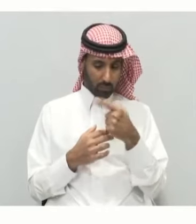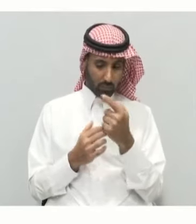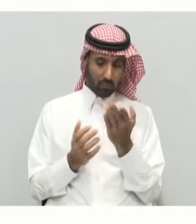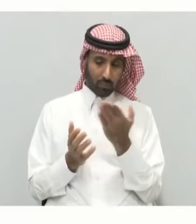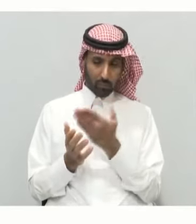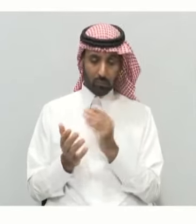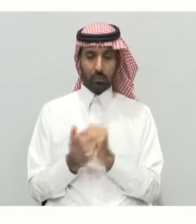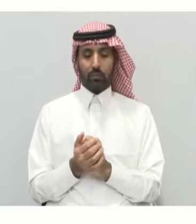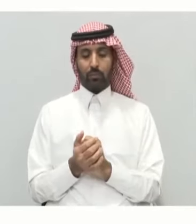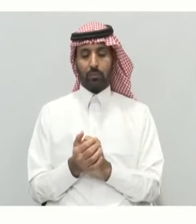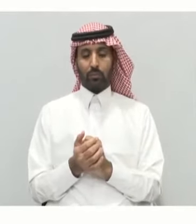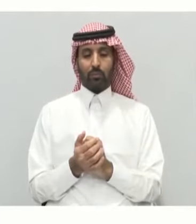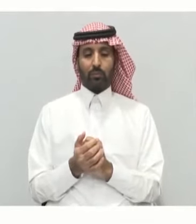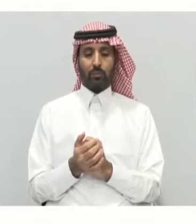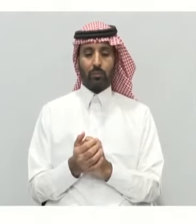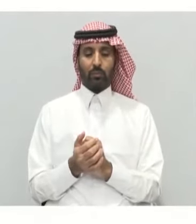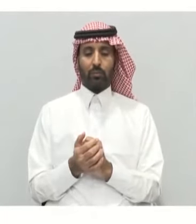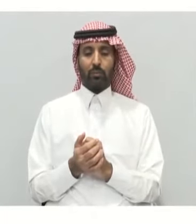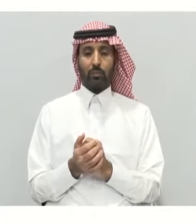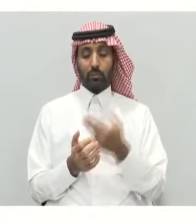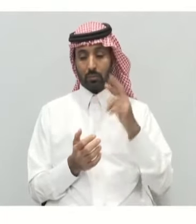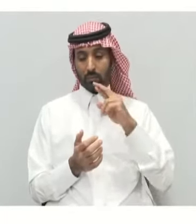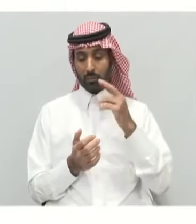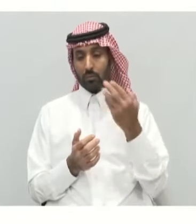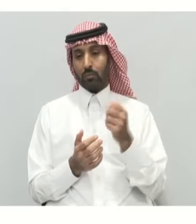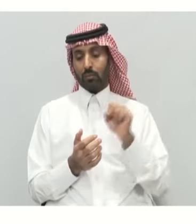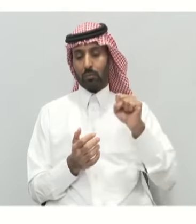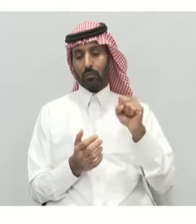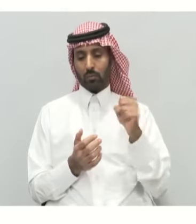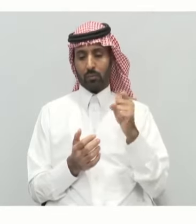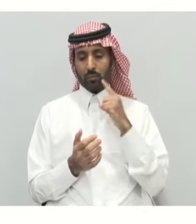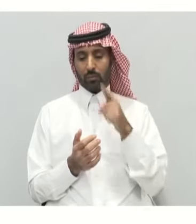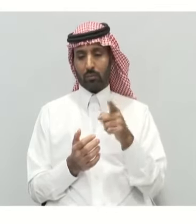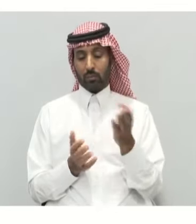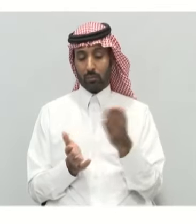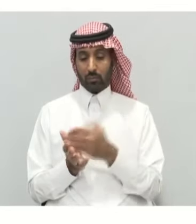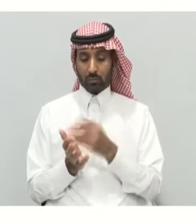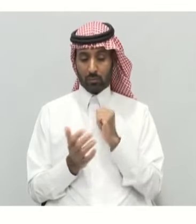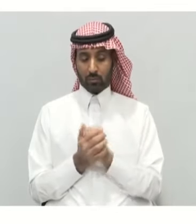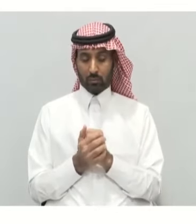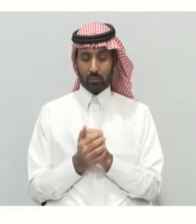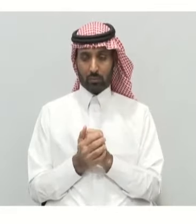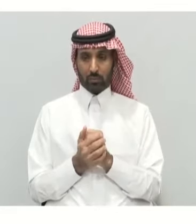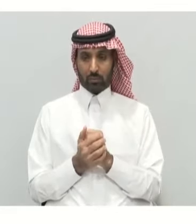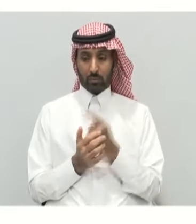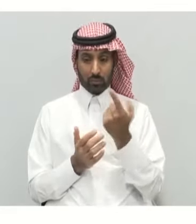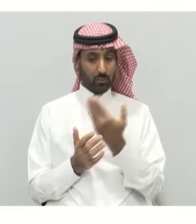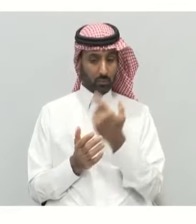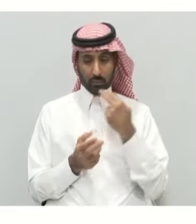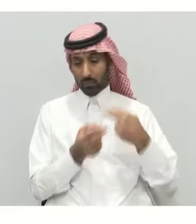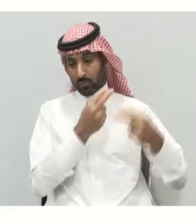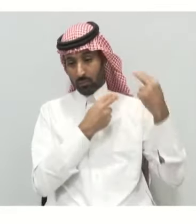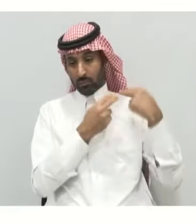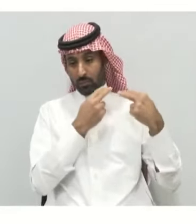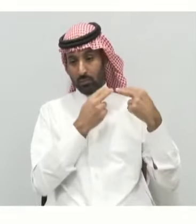mark at this item. And if his example, for example, he is taking history,